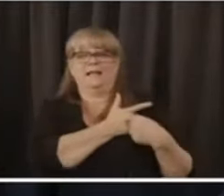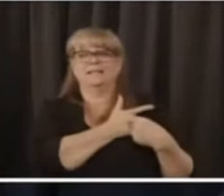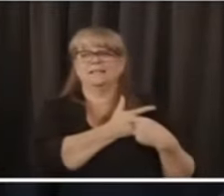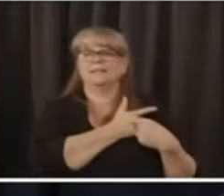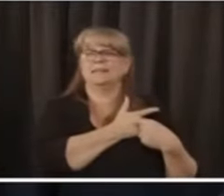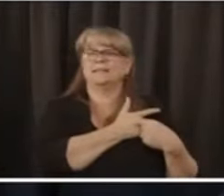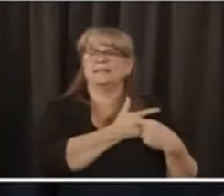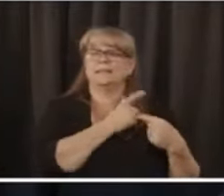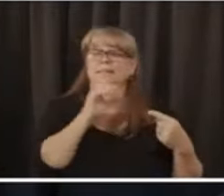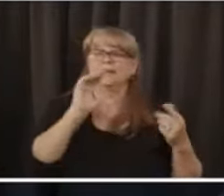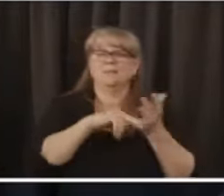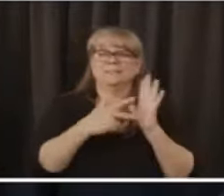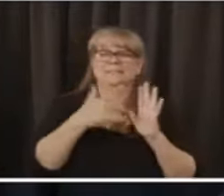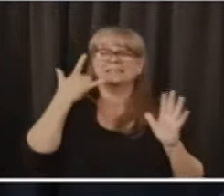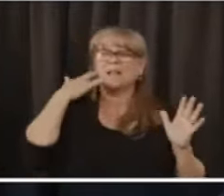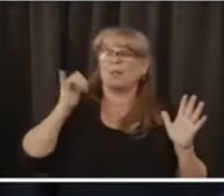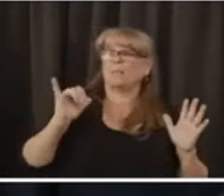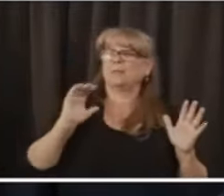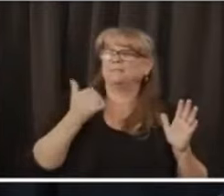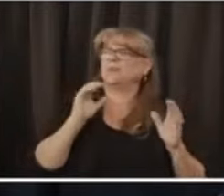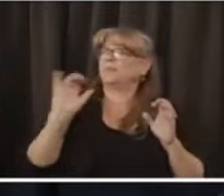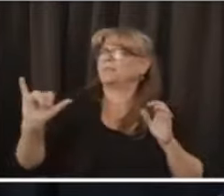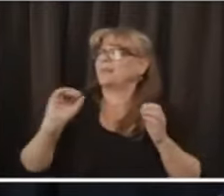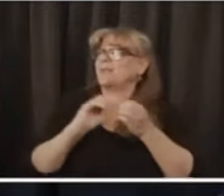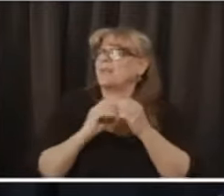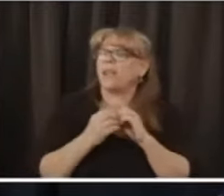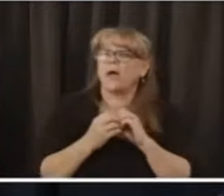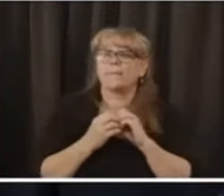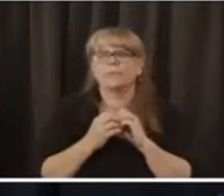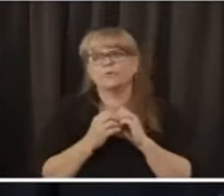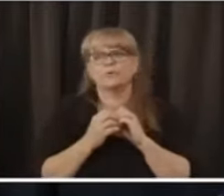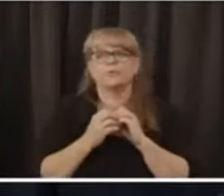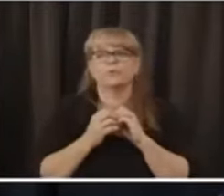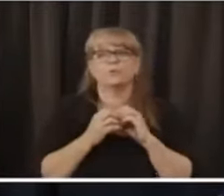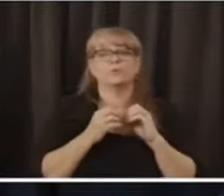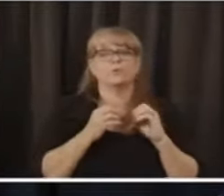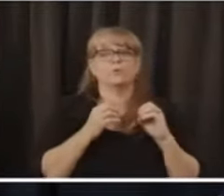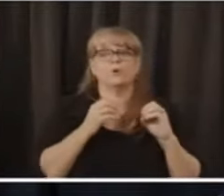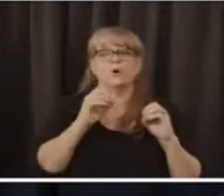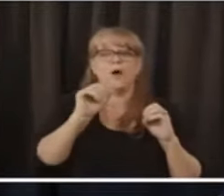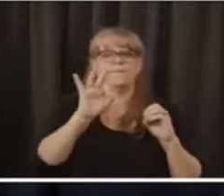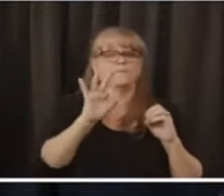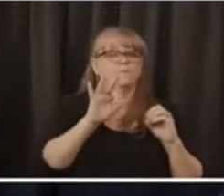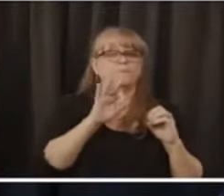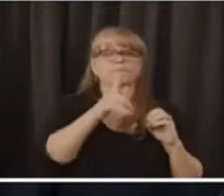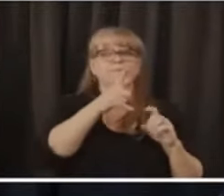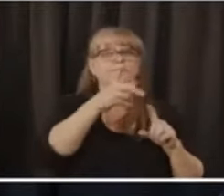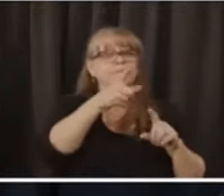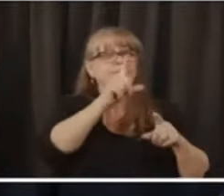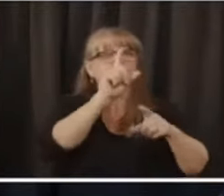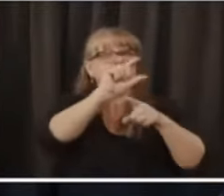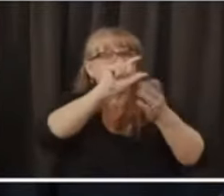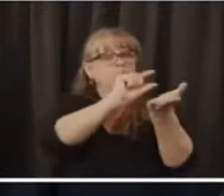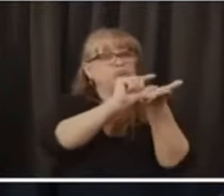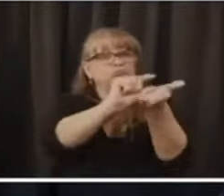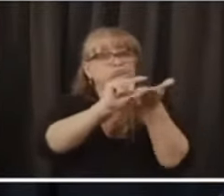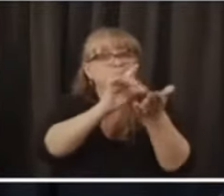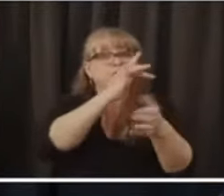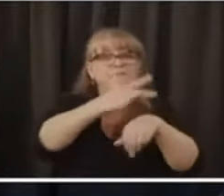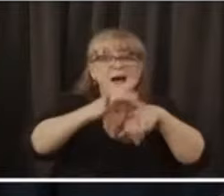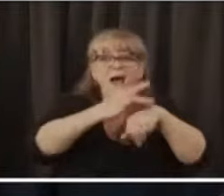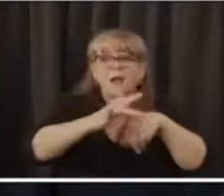be going down when we've improved to general eligibility. So it seems particularly concerning that we're not at least holding